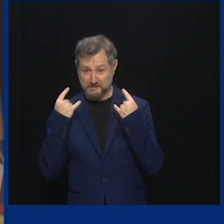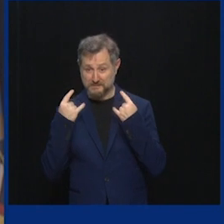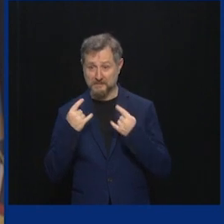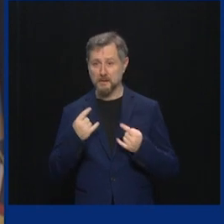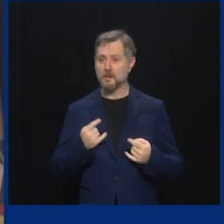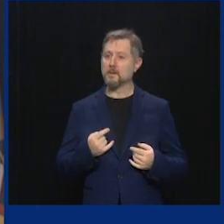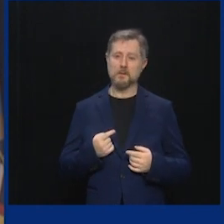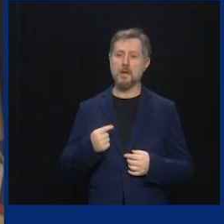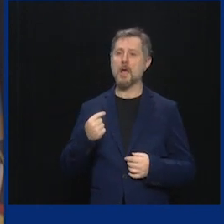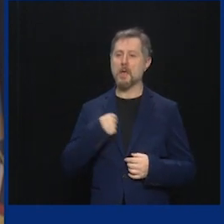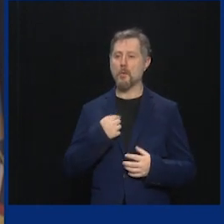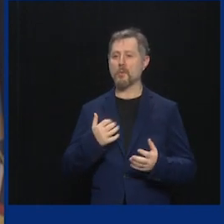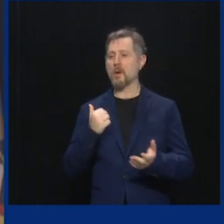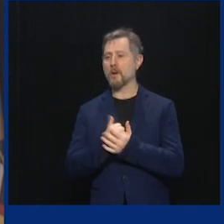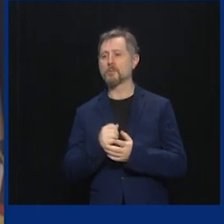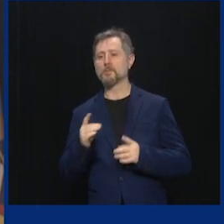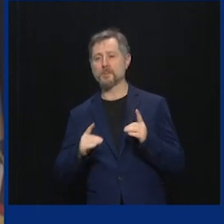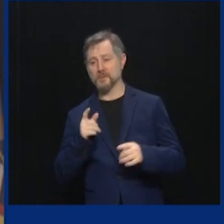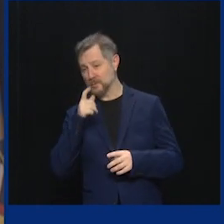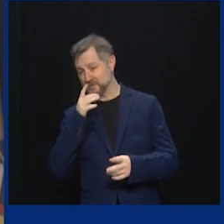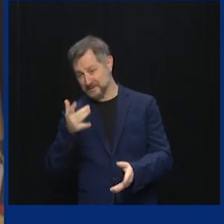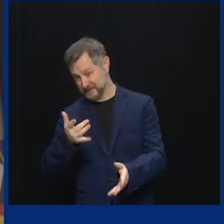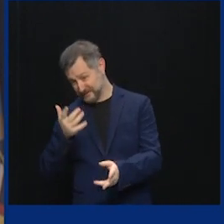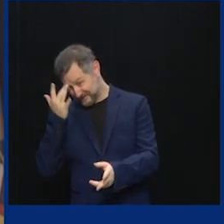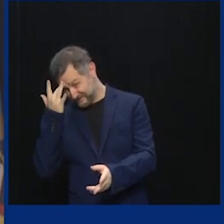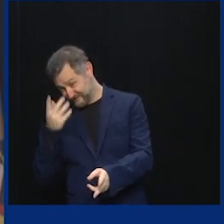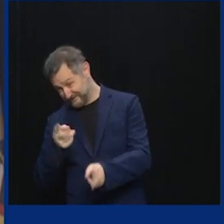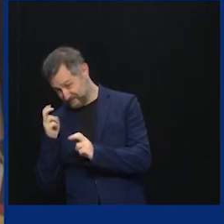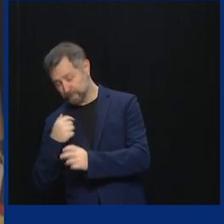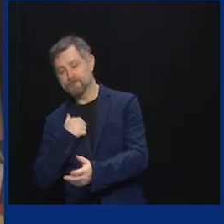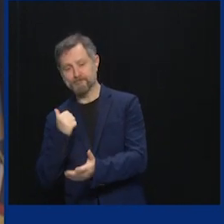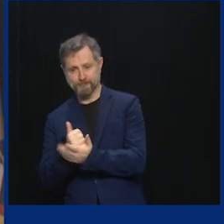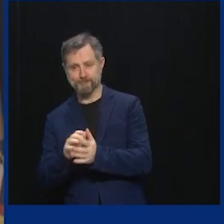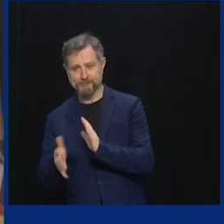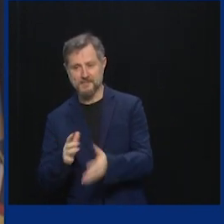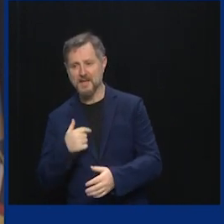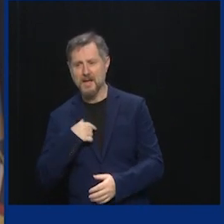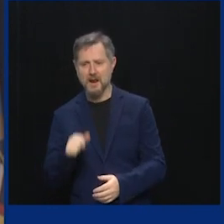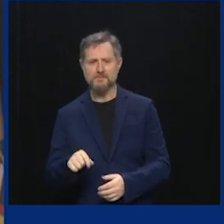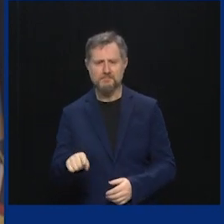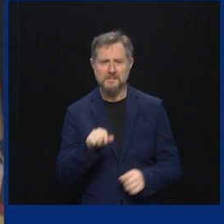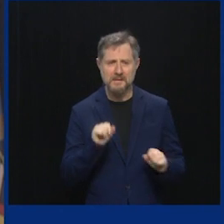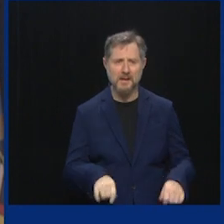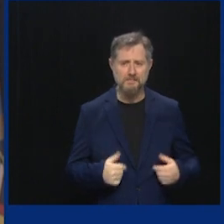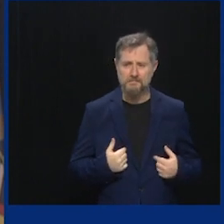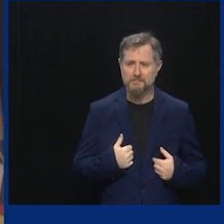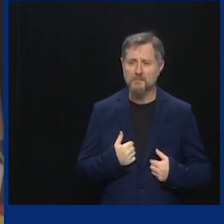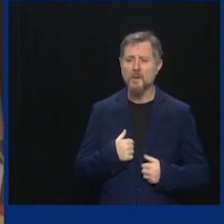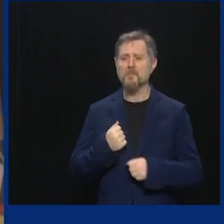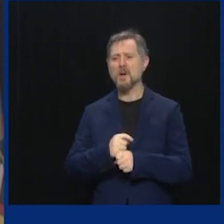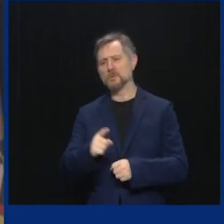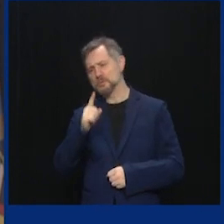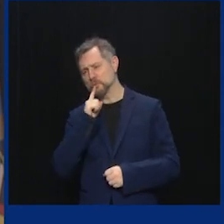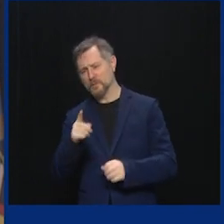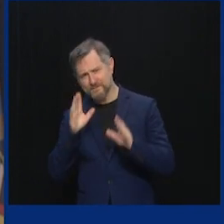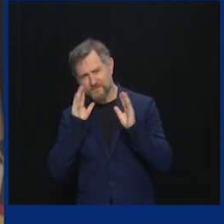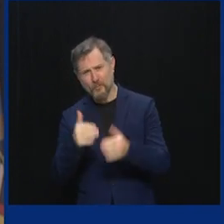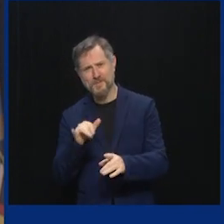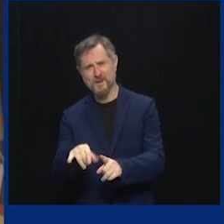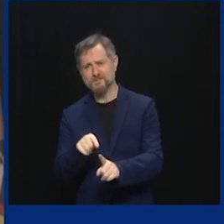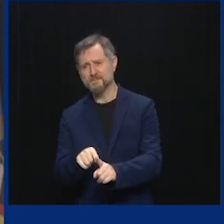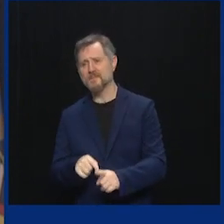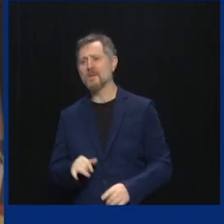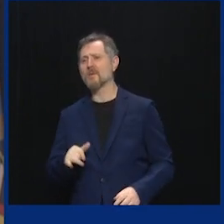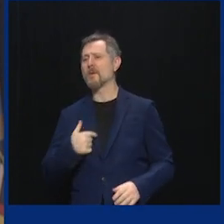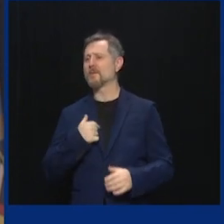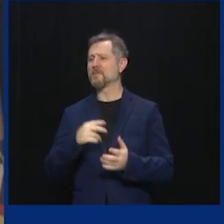help people who get sick enough to go into a hospital. I can help them. And I want to make sure that we're focused on that. That's exactly what I've been talking